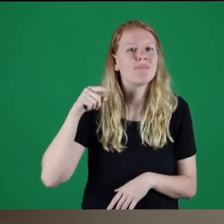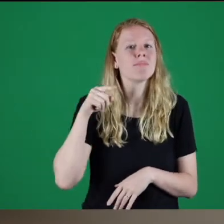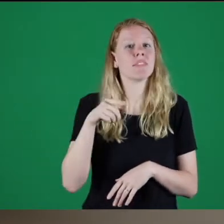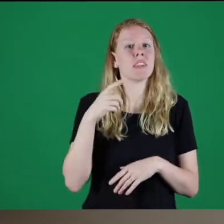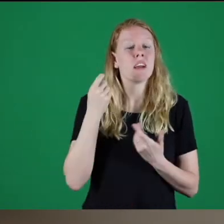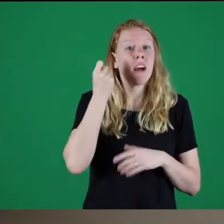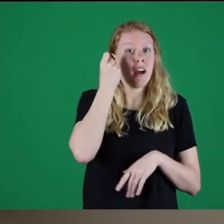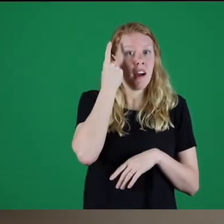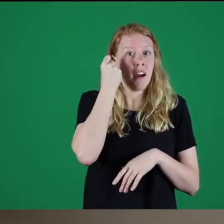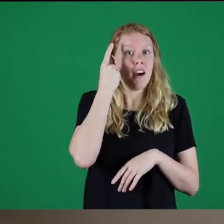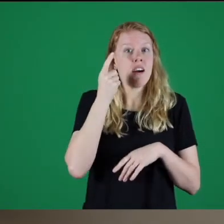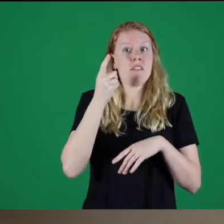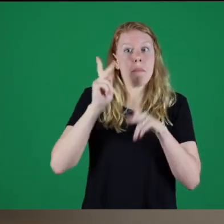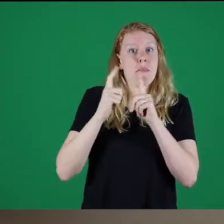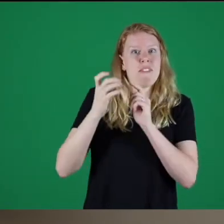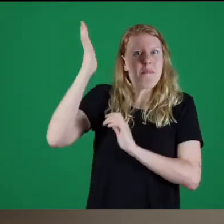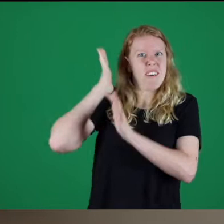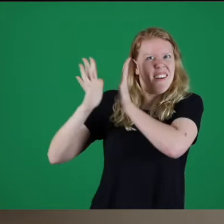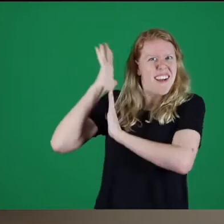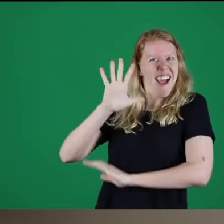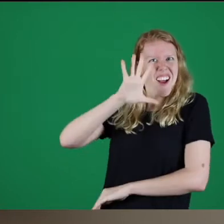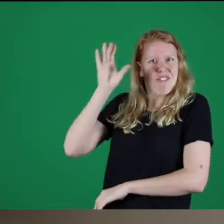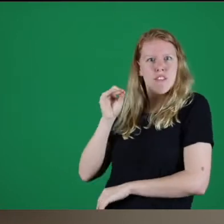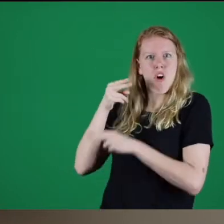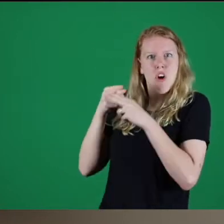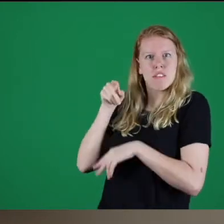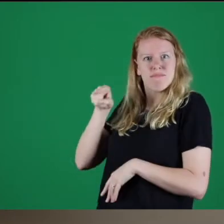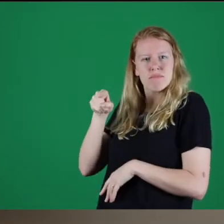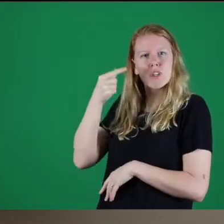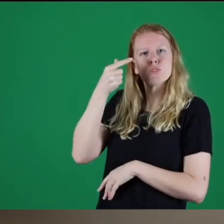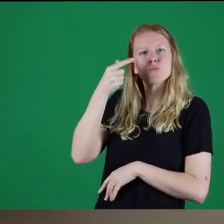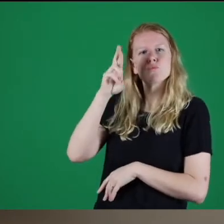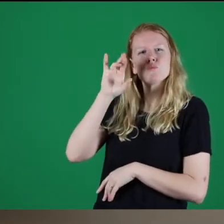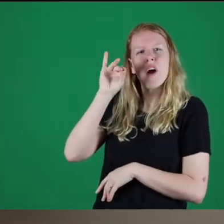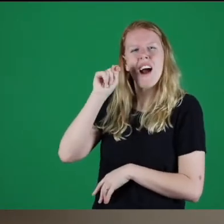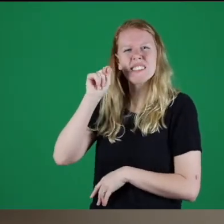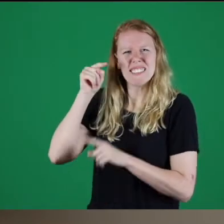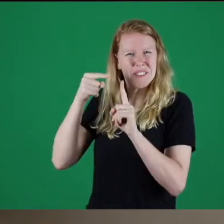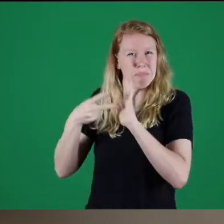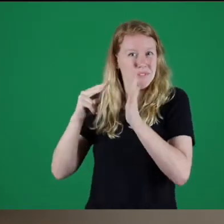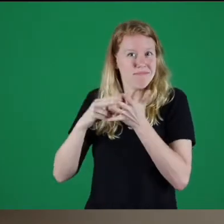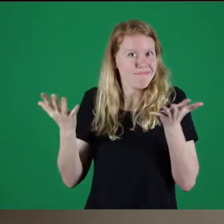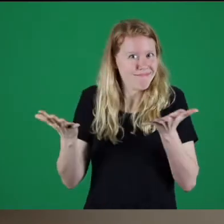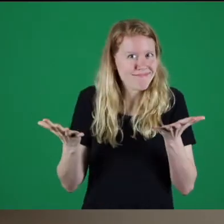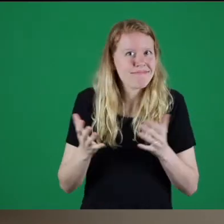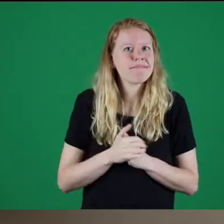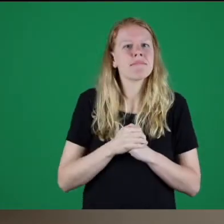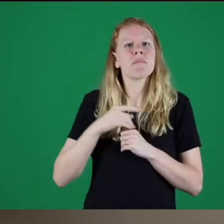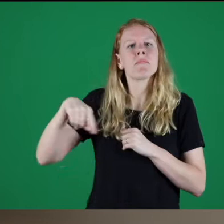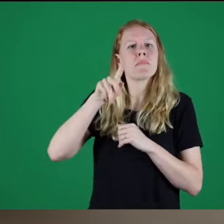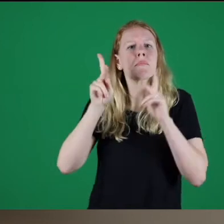griots. And what were griots? Well, they were the living, breathing libraries of their